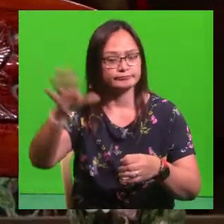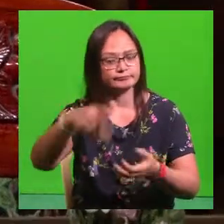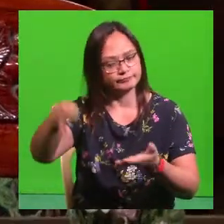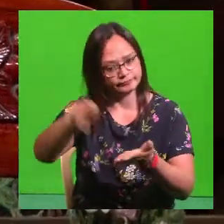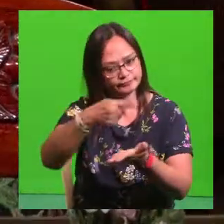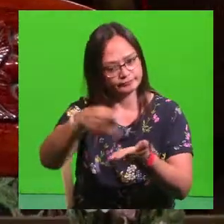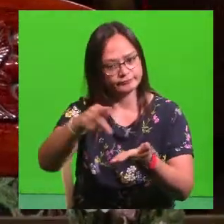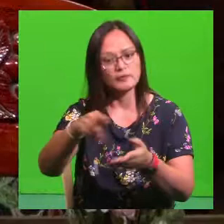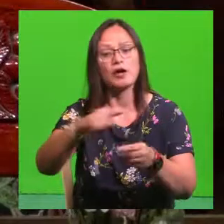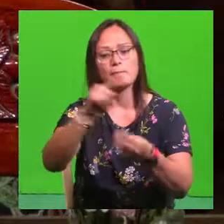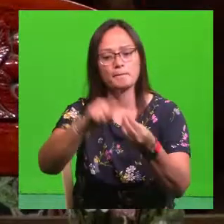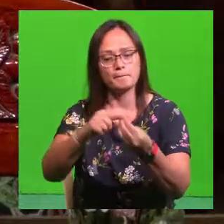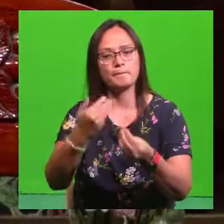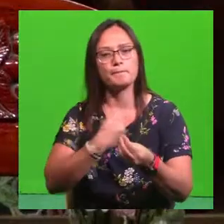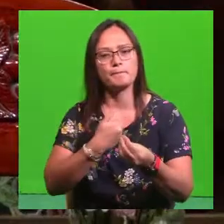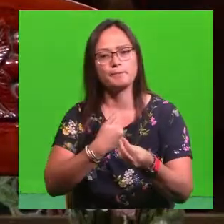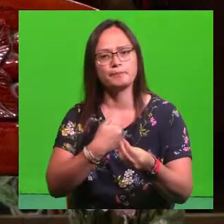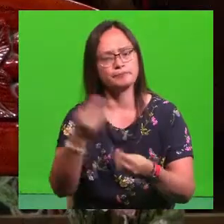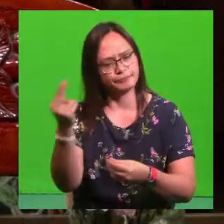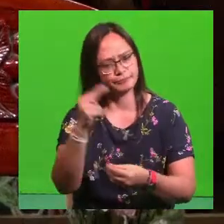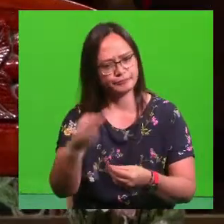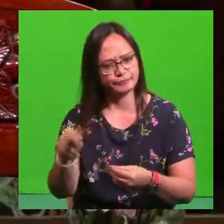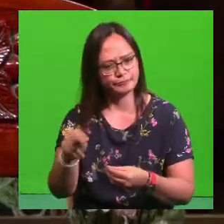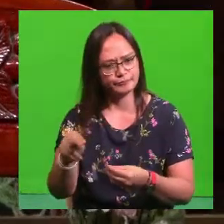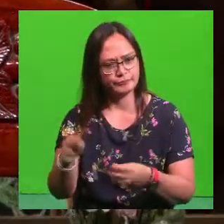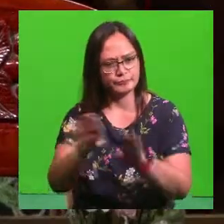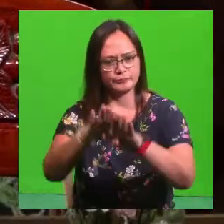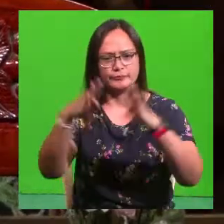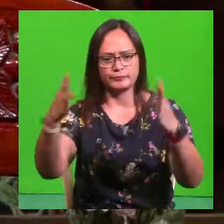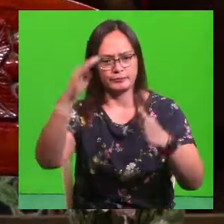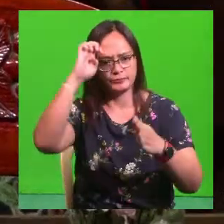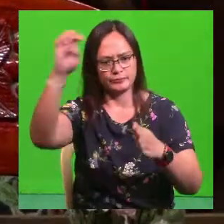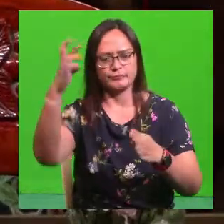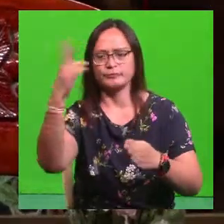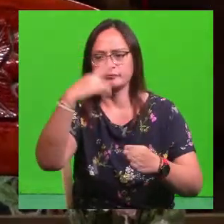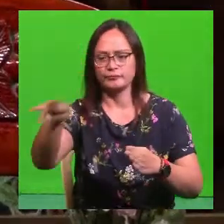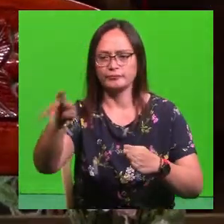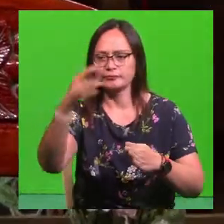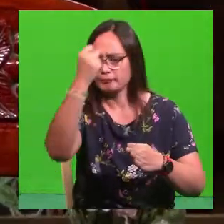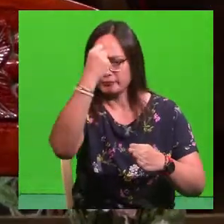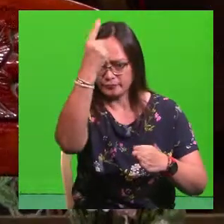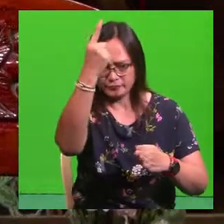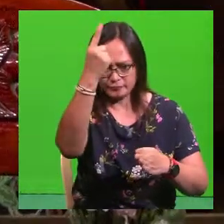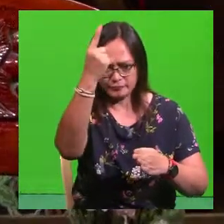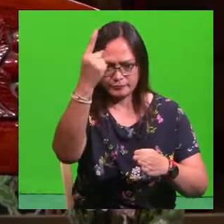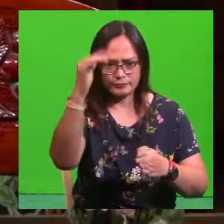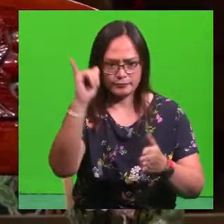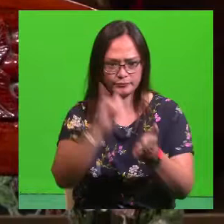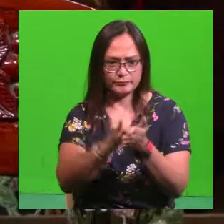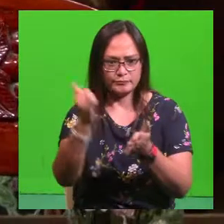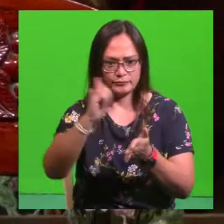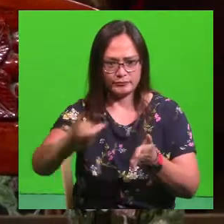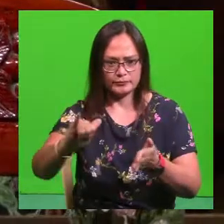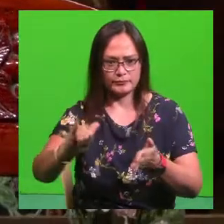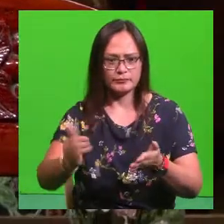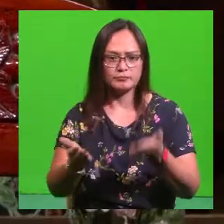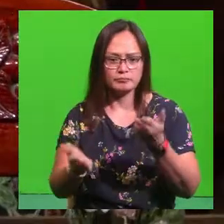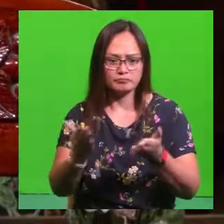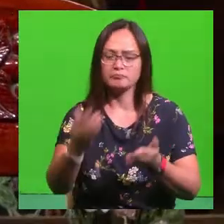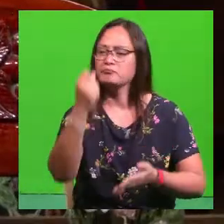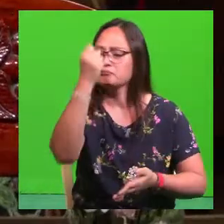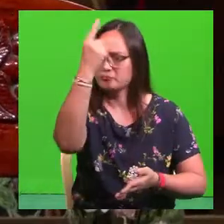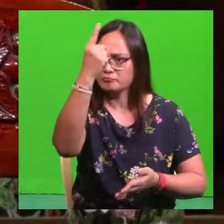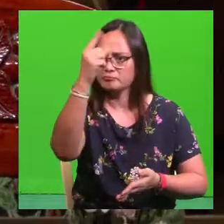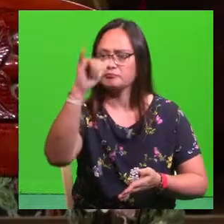Then opened he their understanding that they might understand the